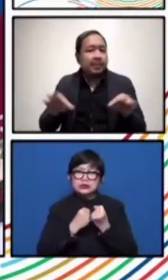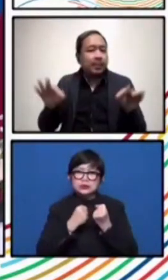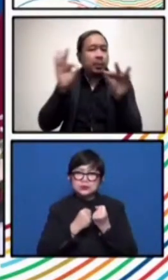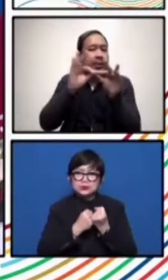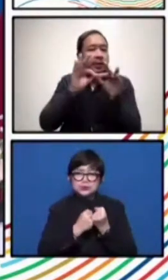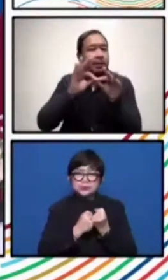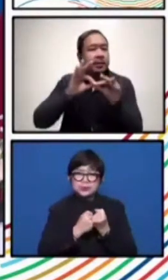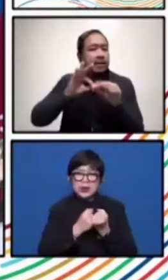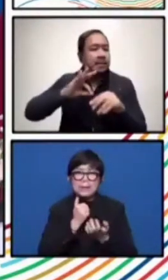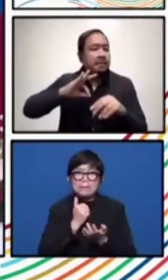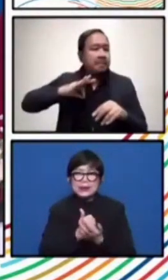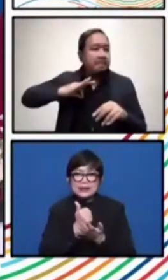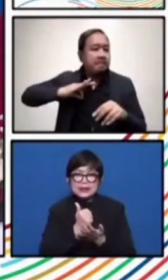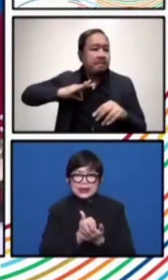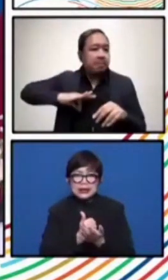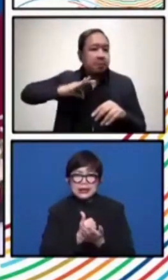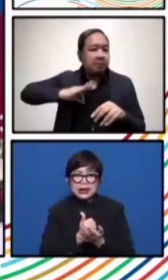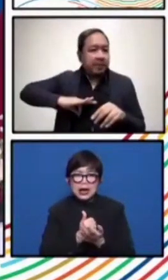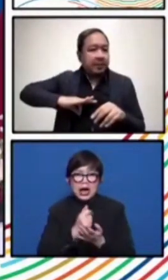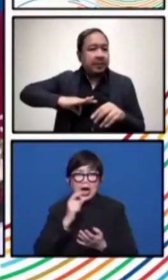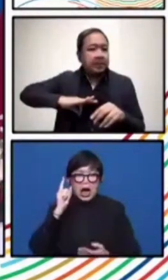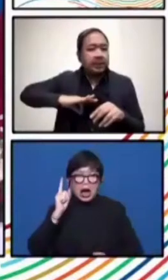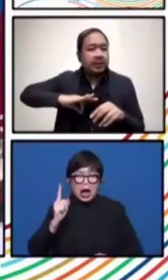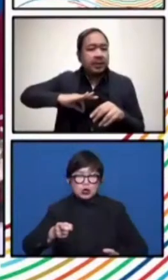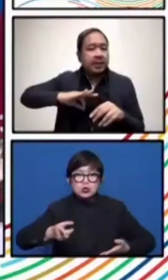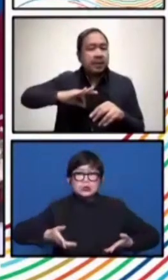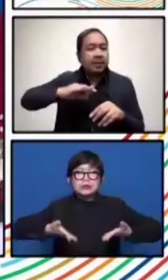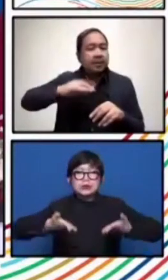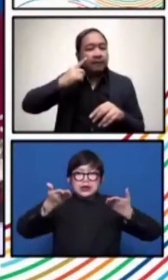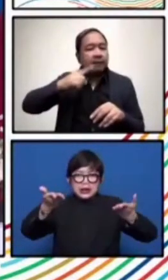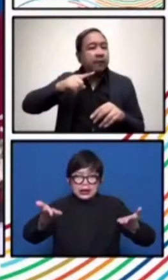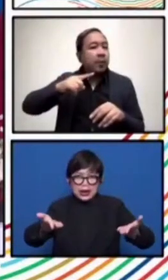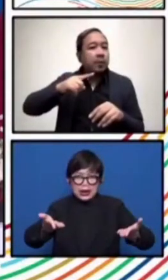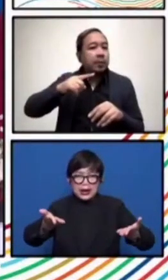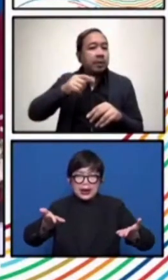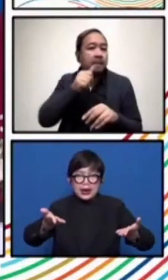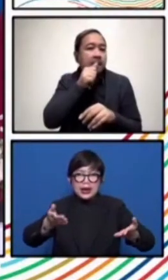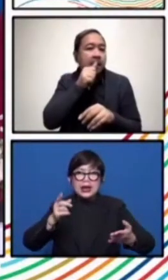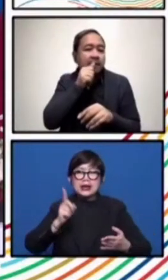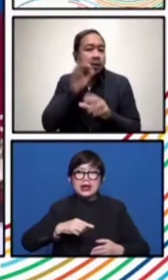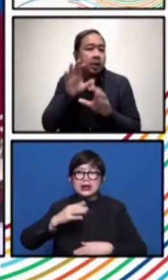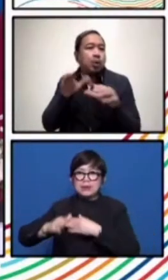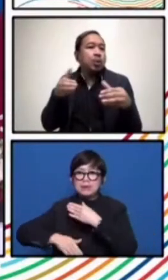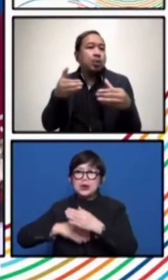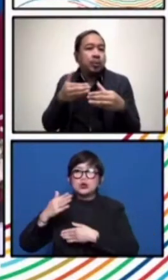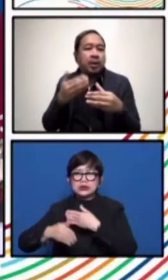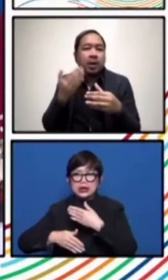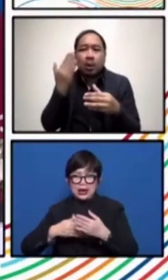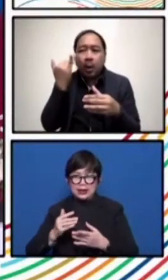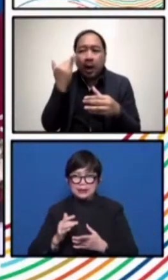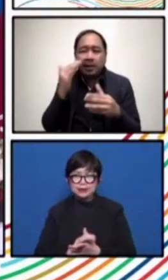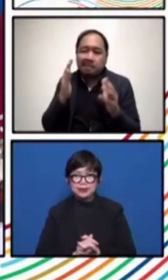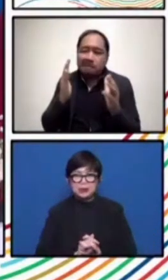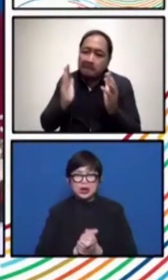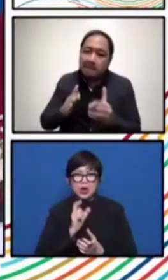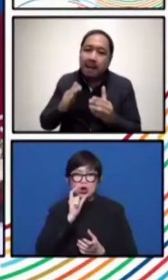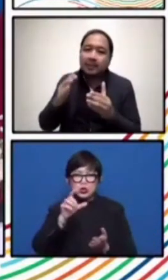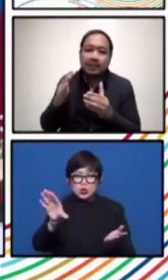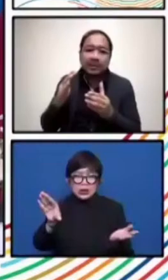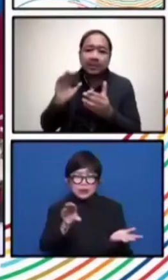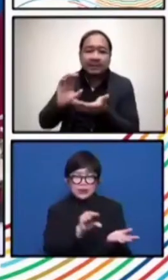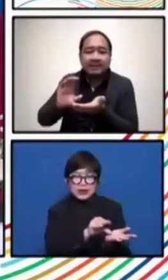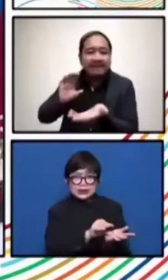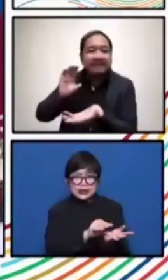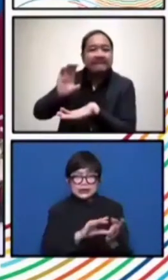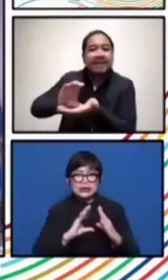for private sector entities to invest in disability inclusions time is yours for five minutes